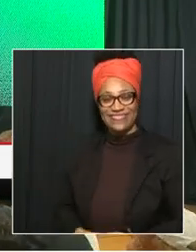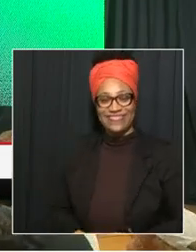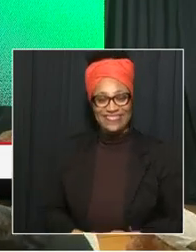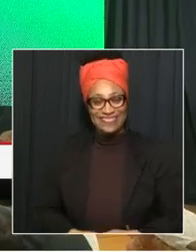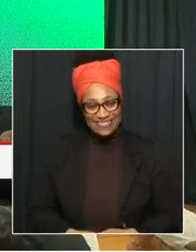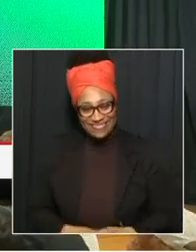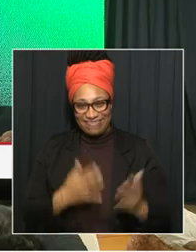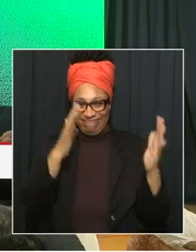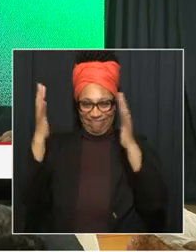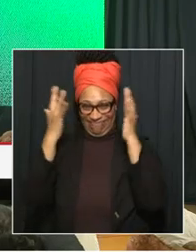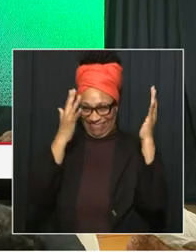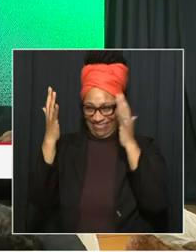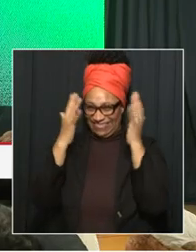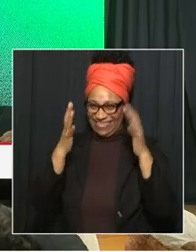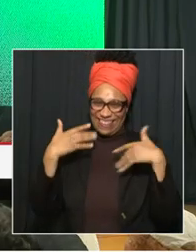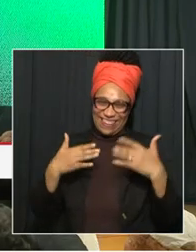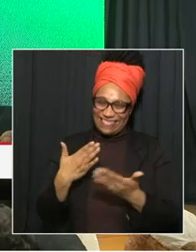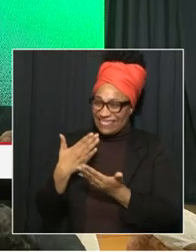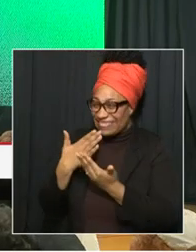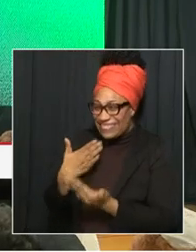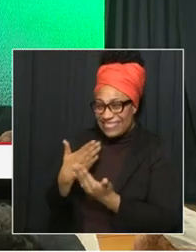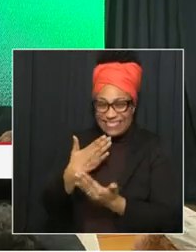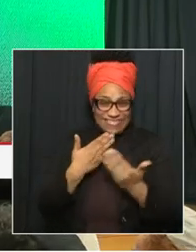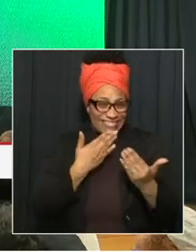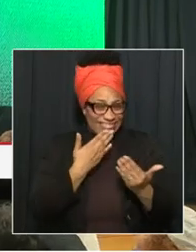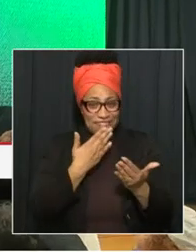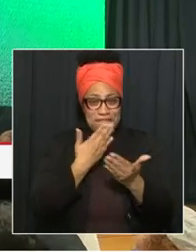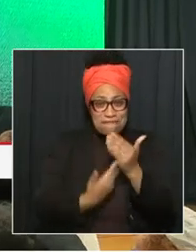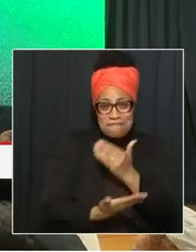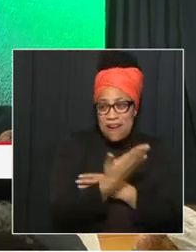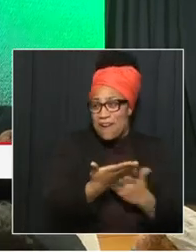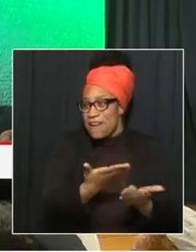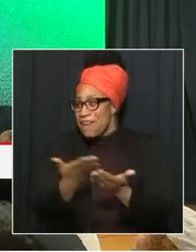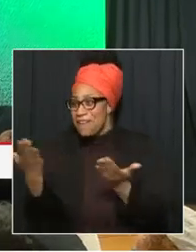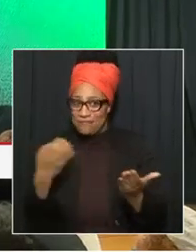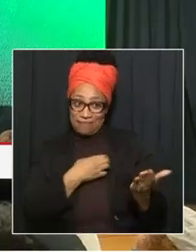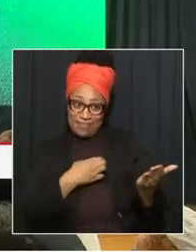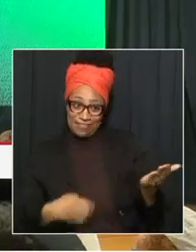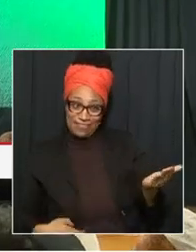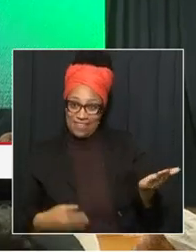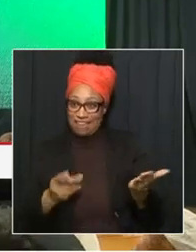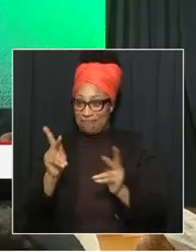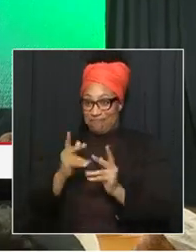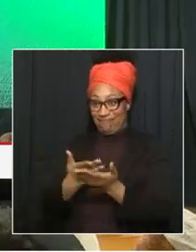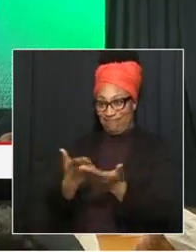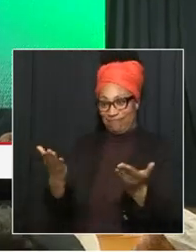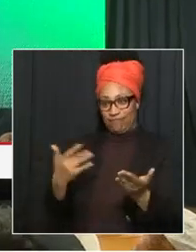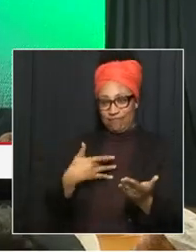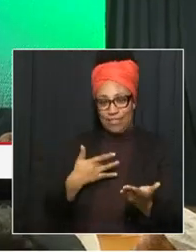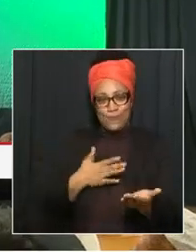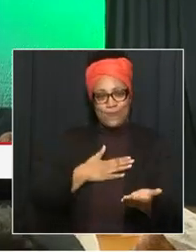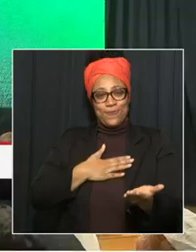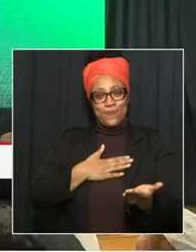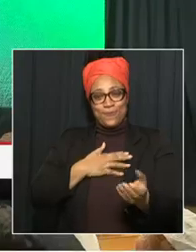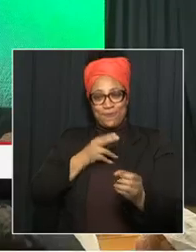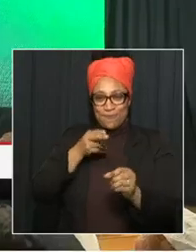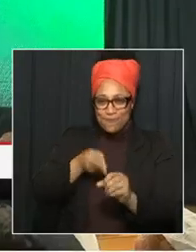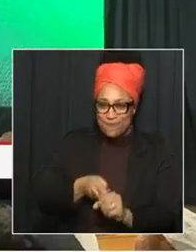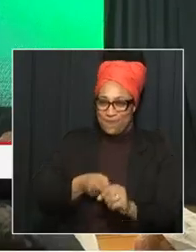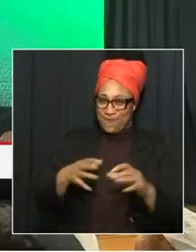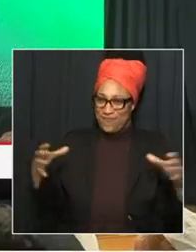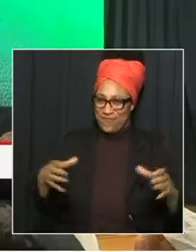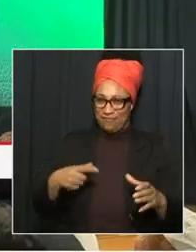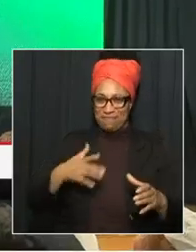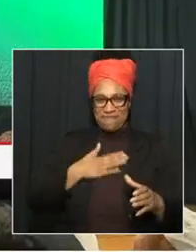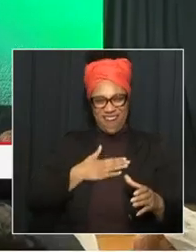Thank you, Mayor Bowser, and good morning, everyone. It's so good to be at my home wards, as well as the mayor